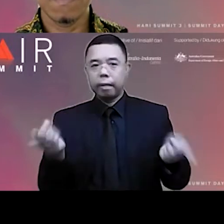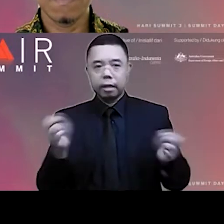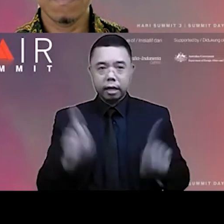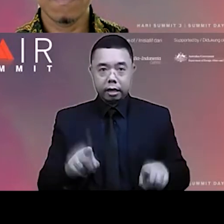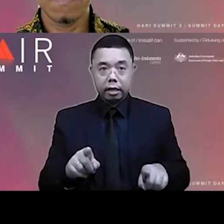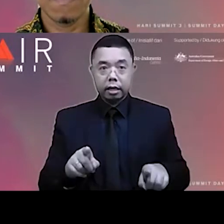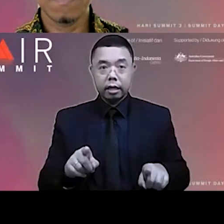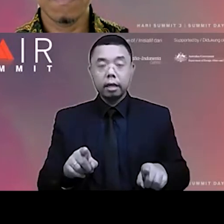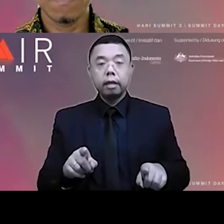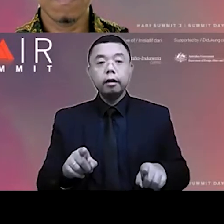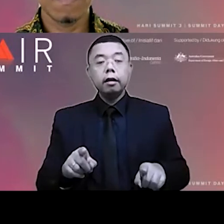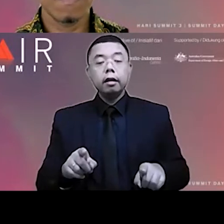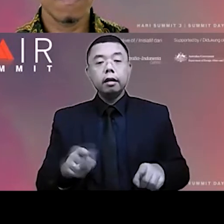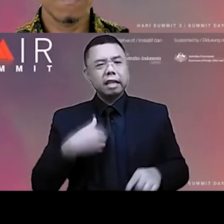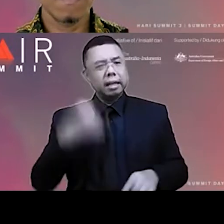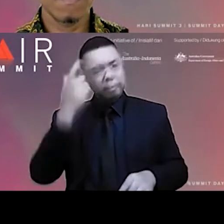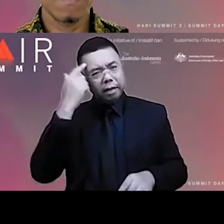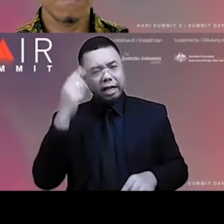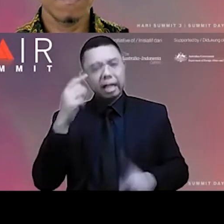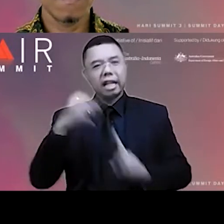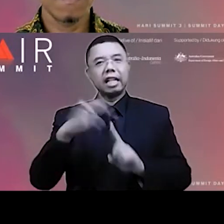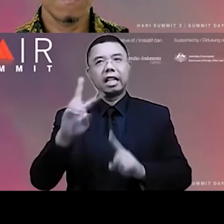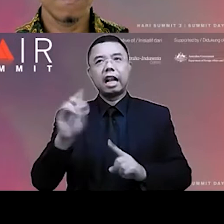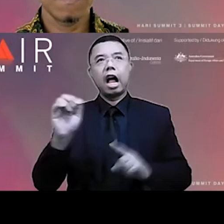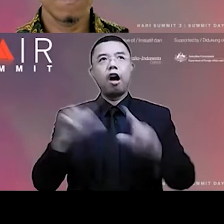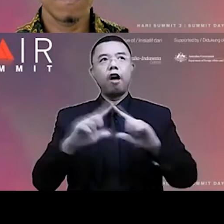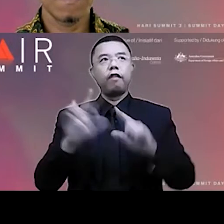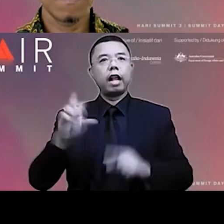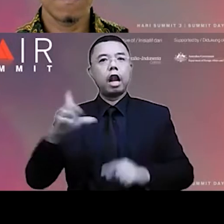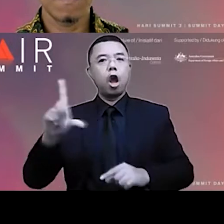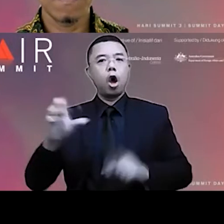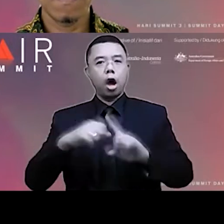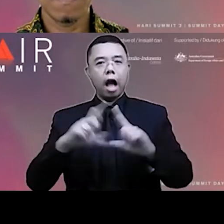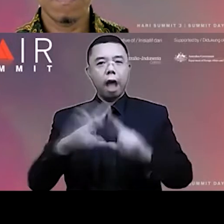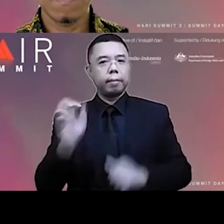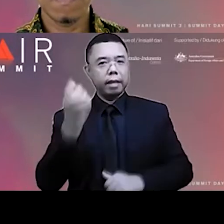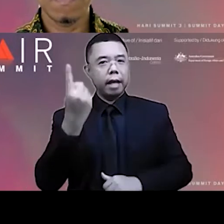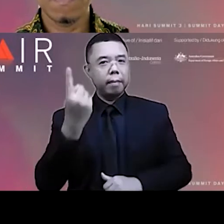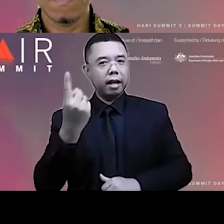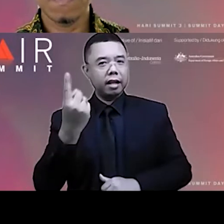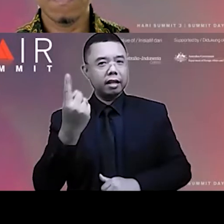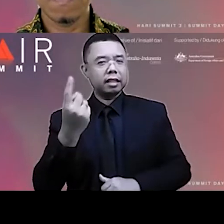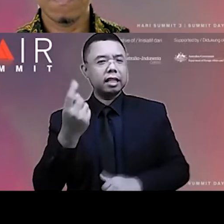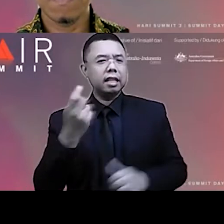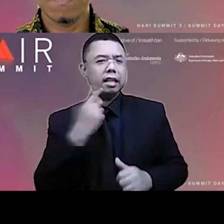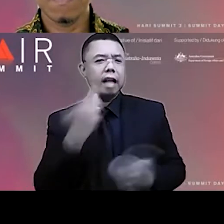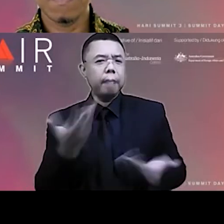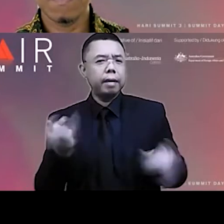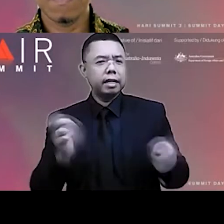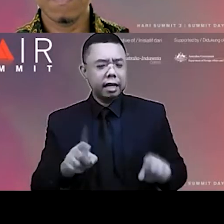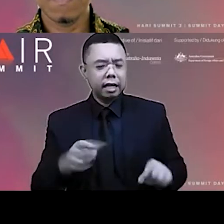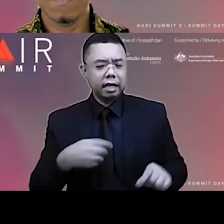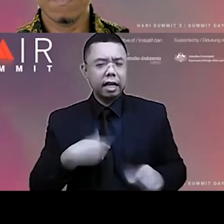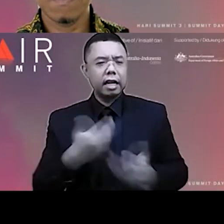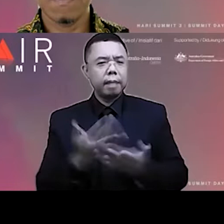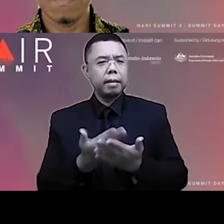us, firstly, a very good commercial perspective on this. So I would ask Bu Widya from Traveloka, would you